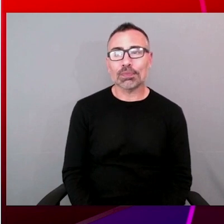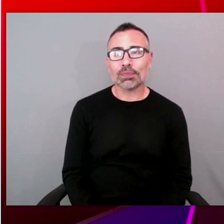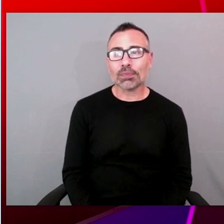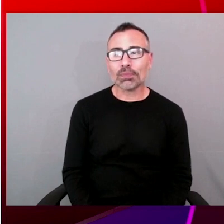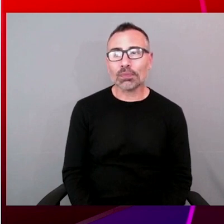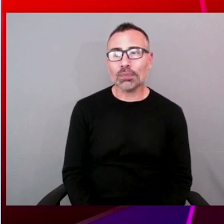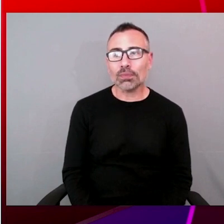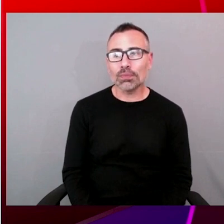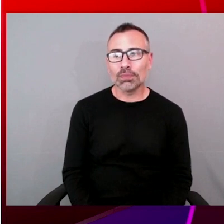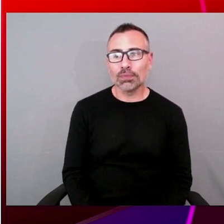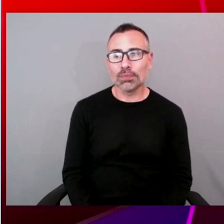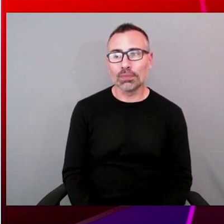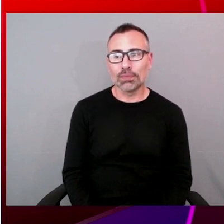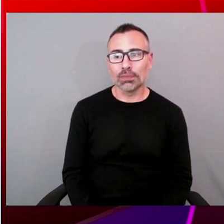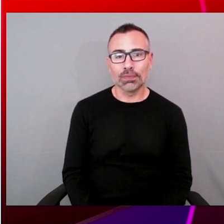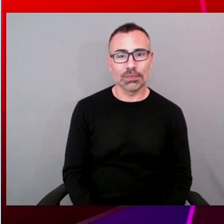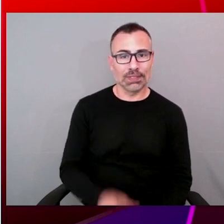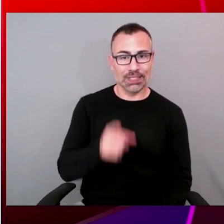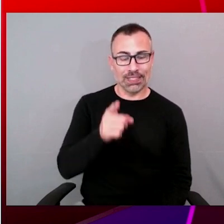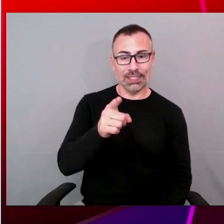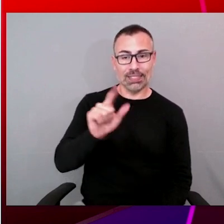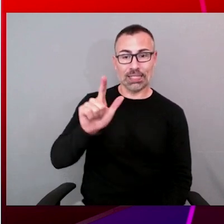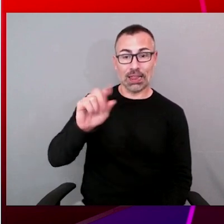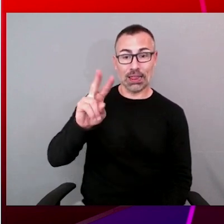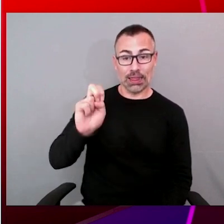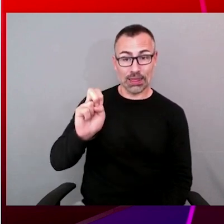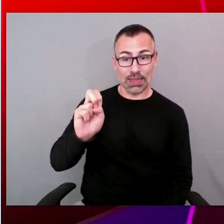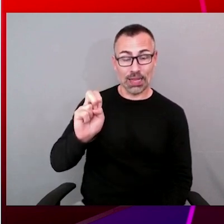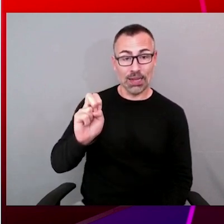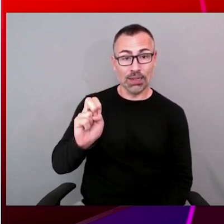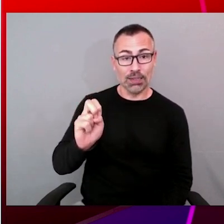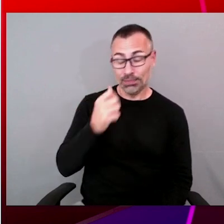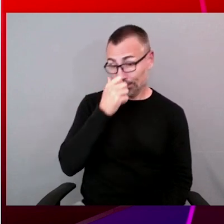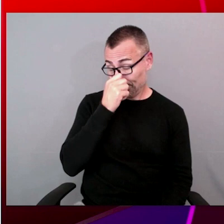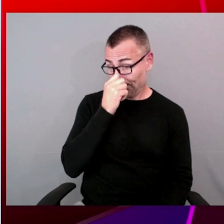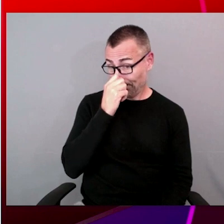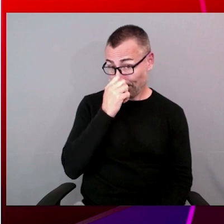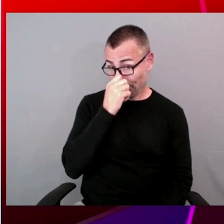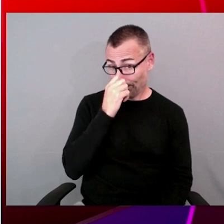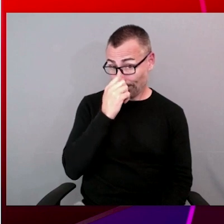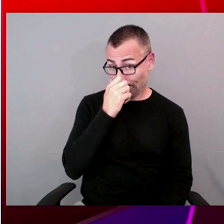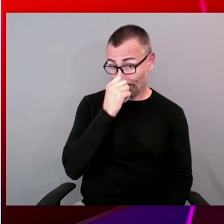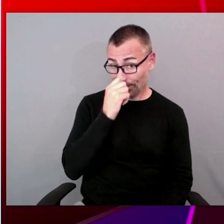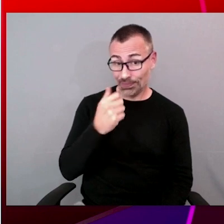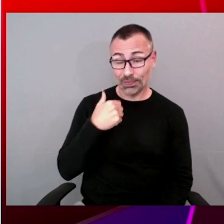Okay, so this is live. You just go to